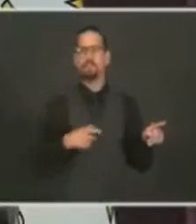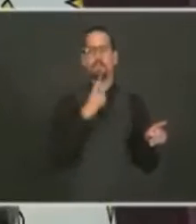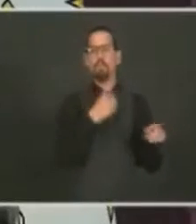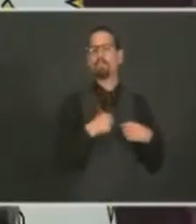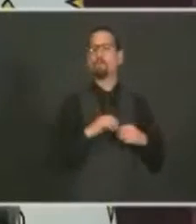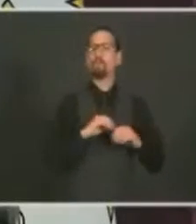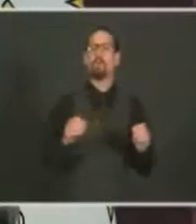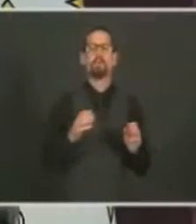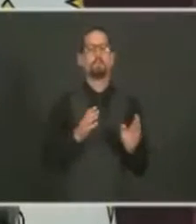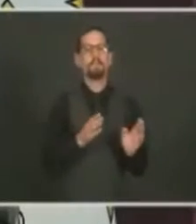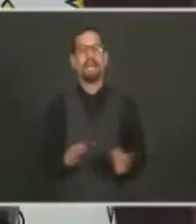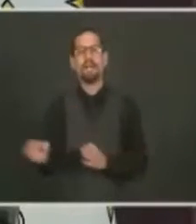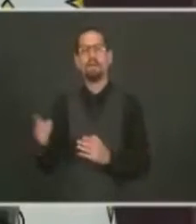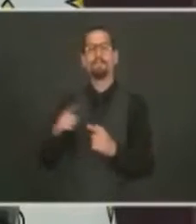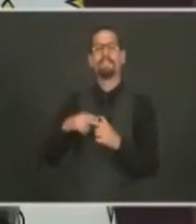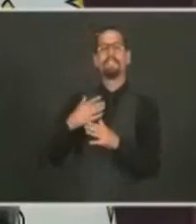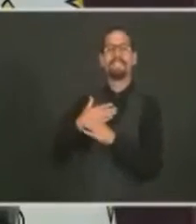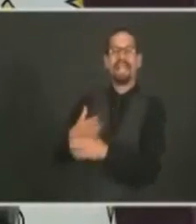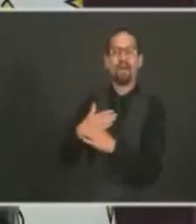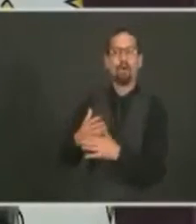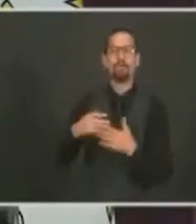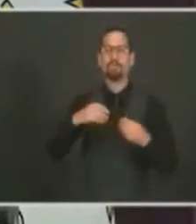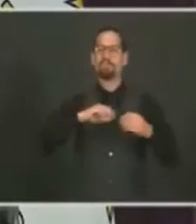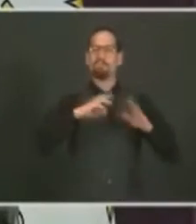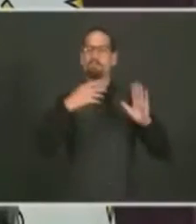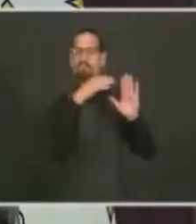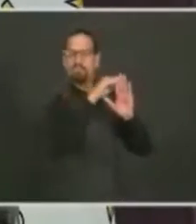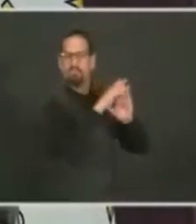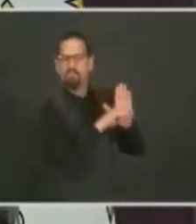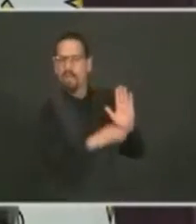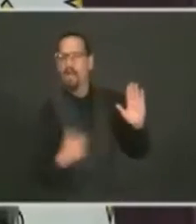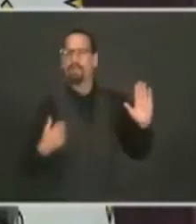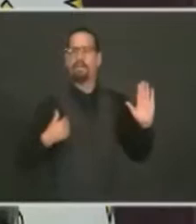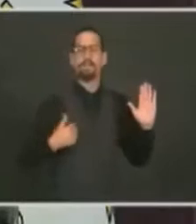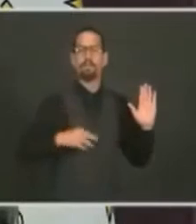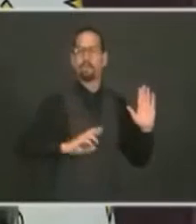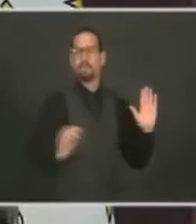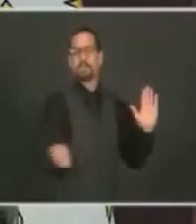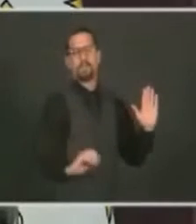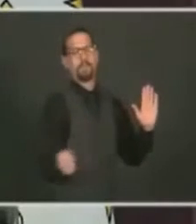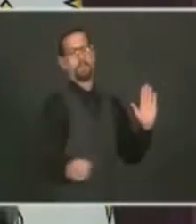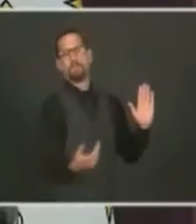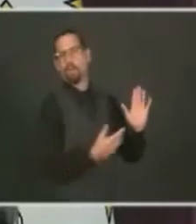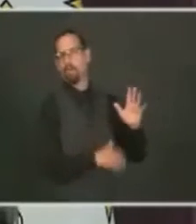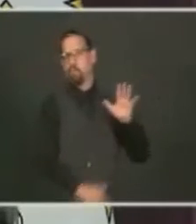and President Biden would have a plan. So that's what I think.